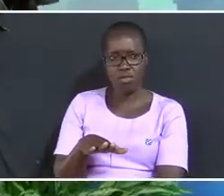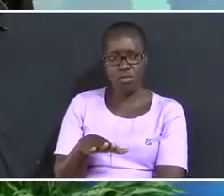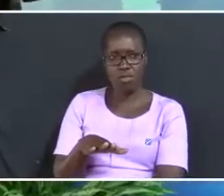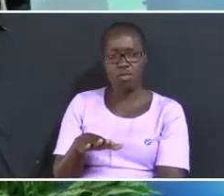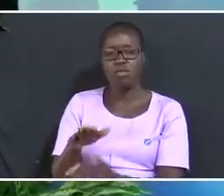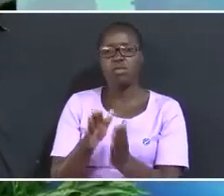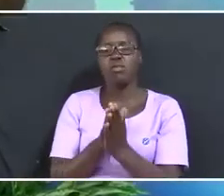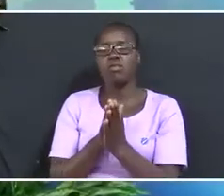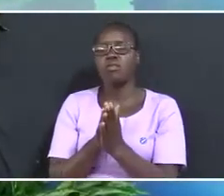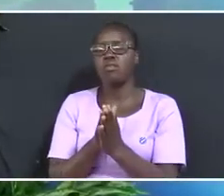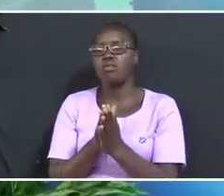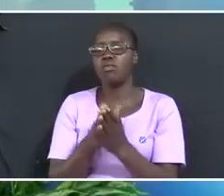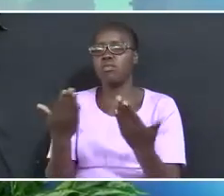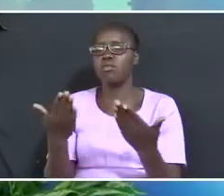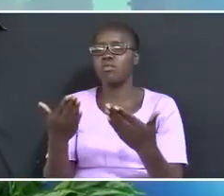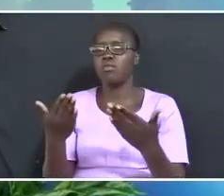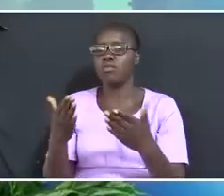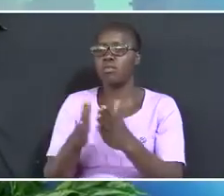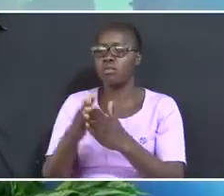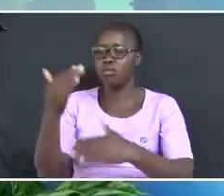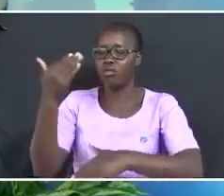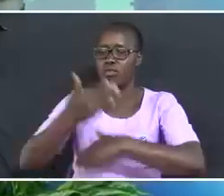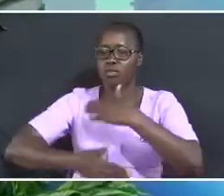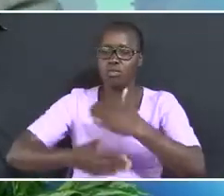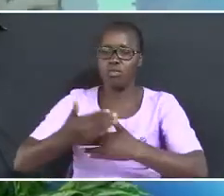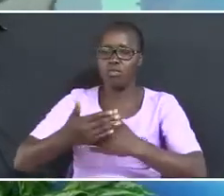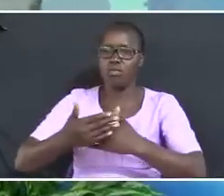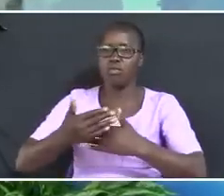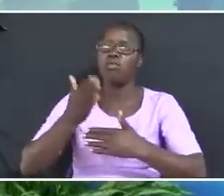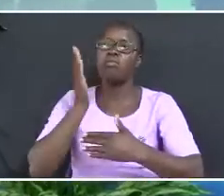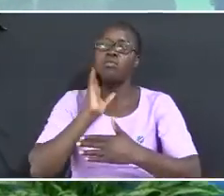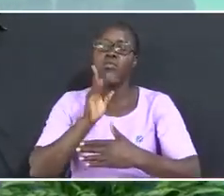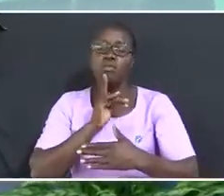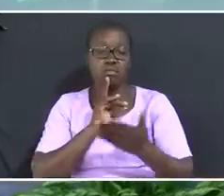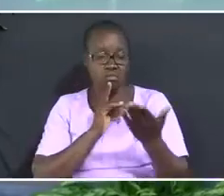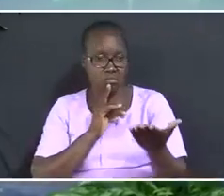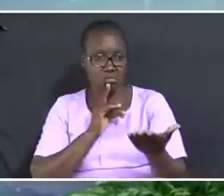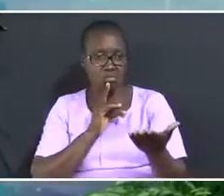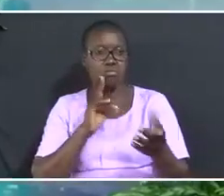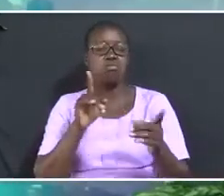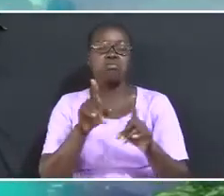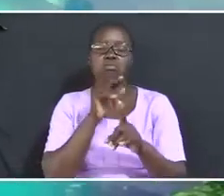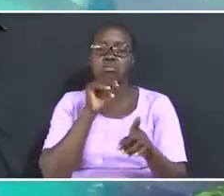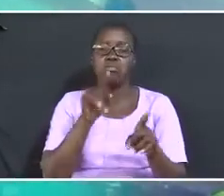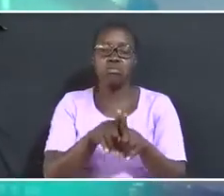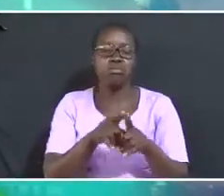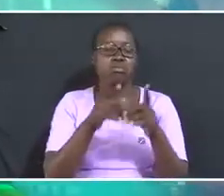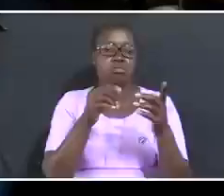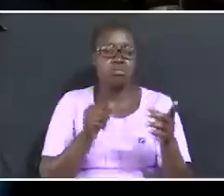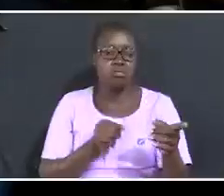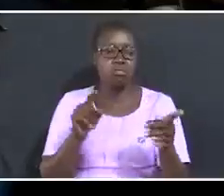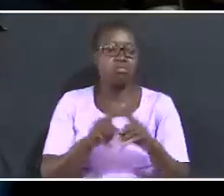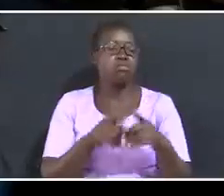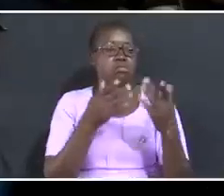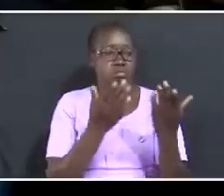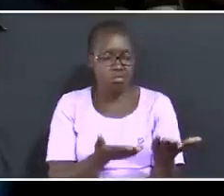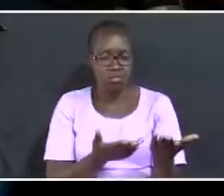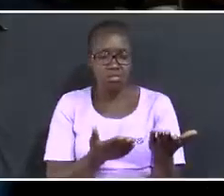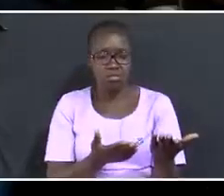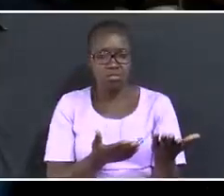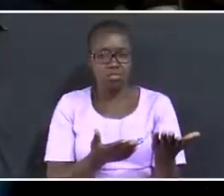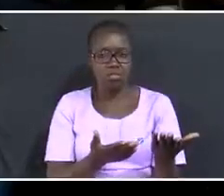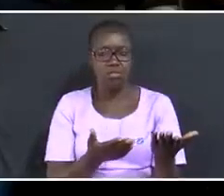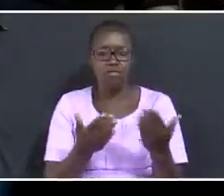its parameters. There are parents, there are siblings, brothers and sisters. There is